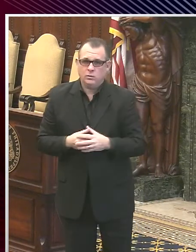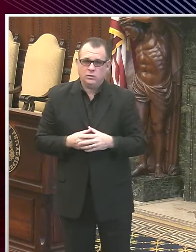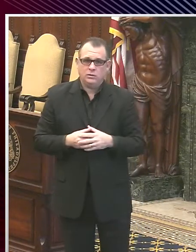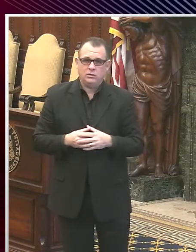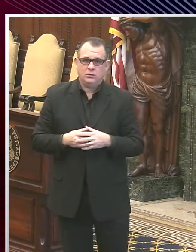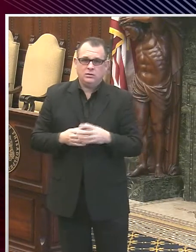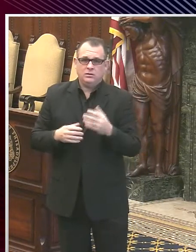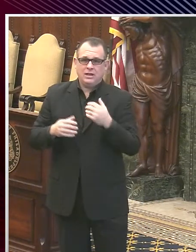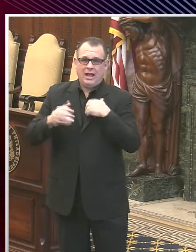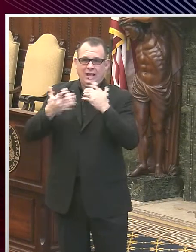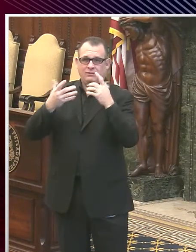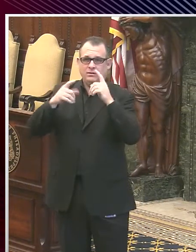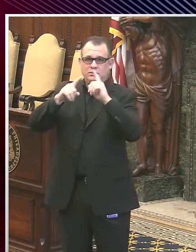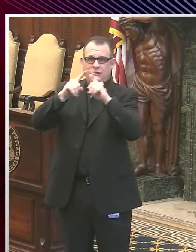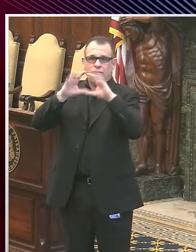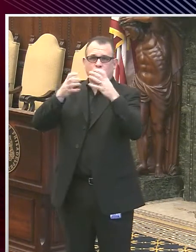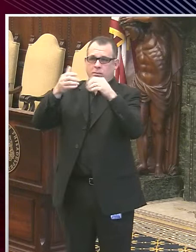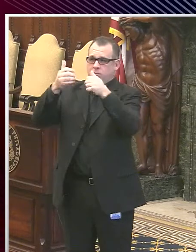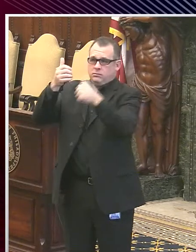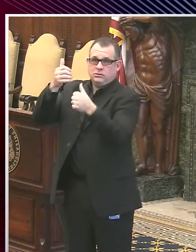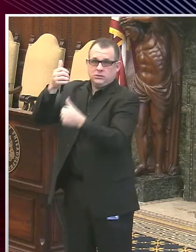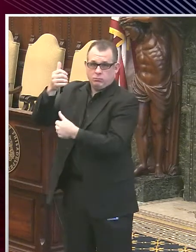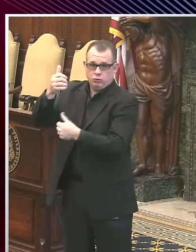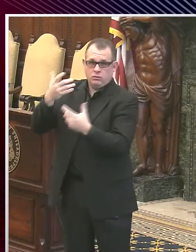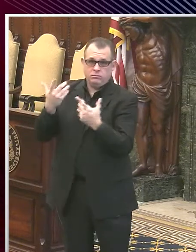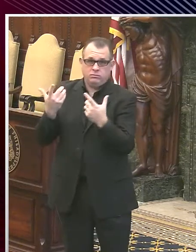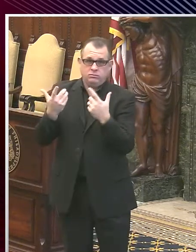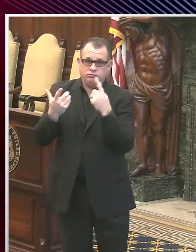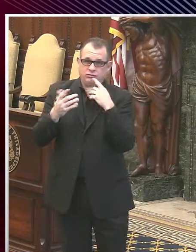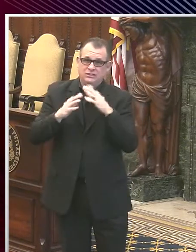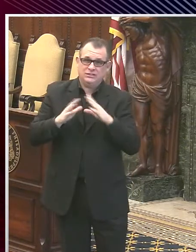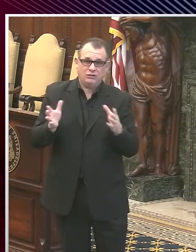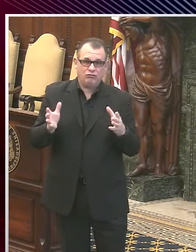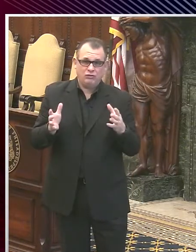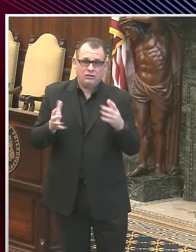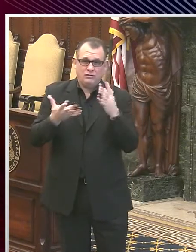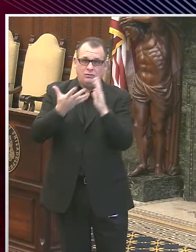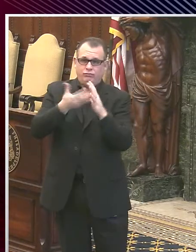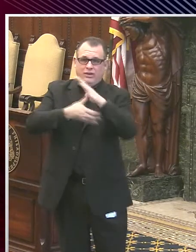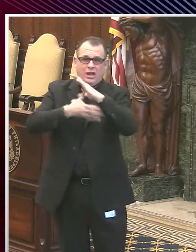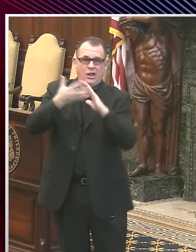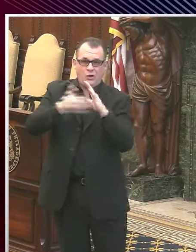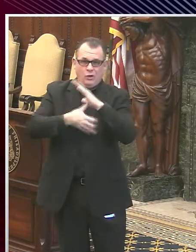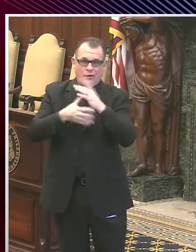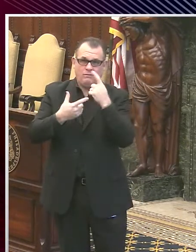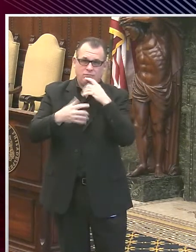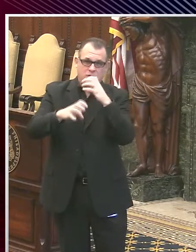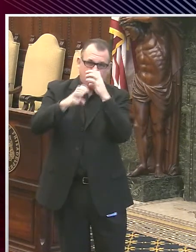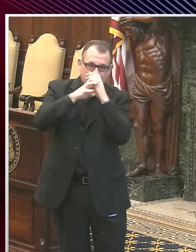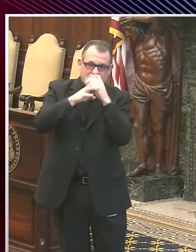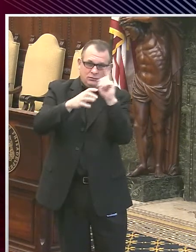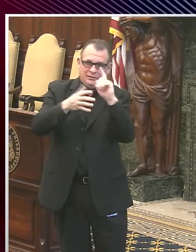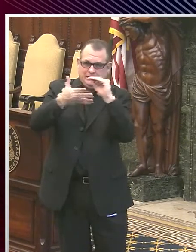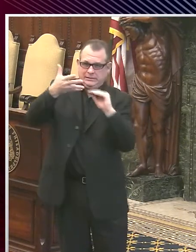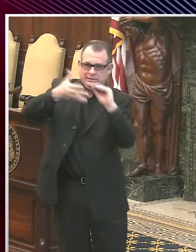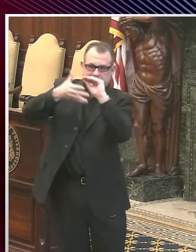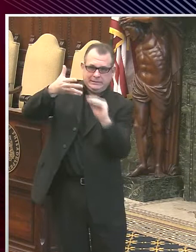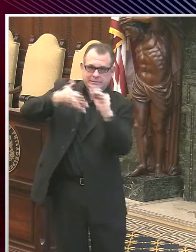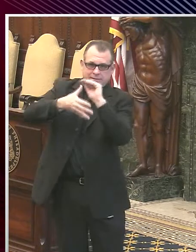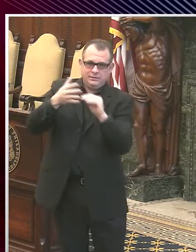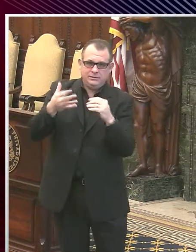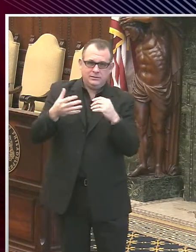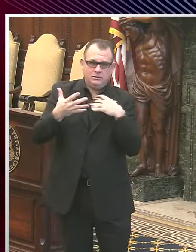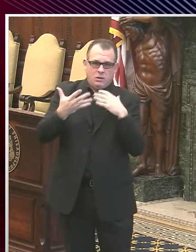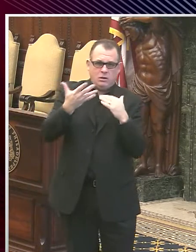each sub-phase in our listing on our website, the groups are listed in a general priority order, not a strict priority order, but a general